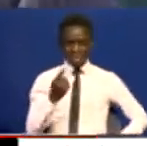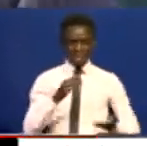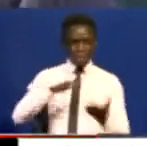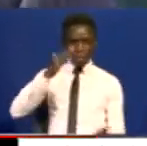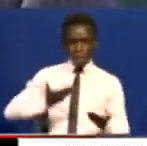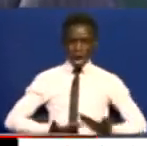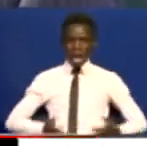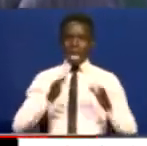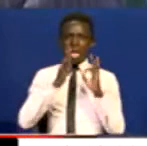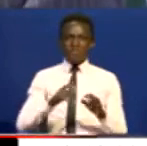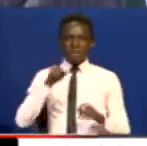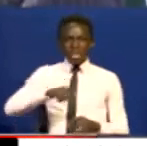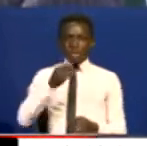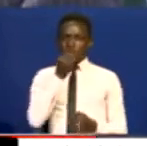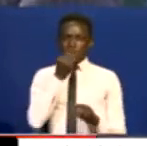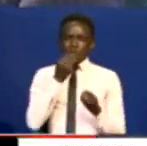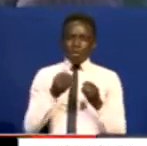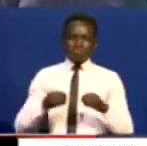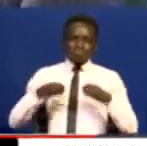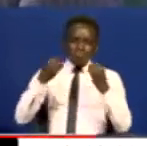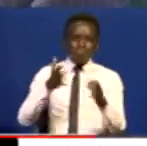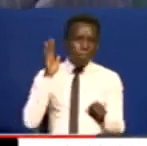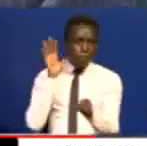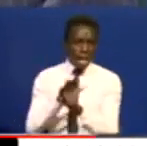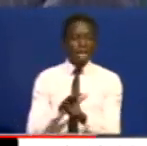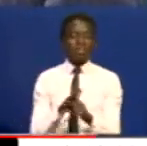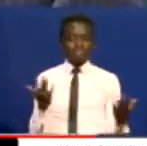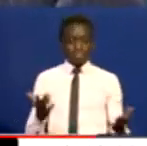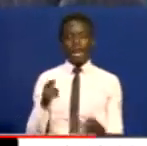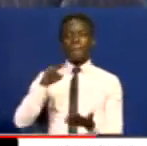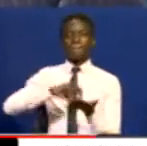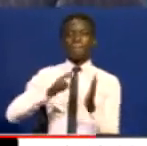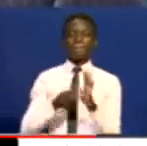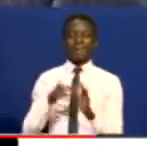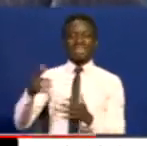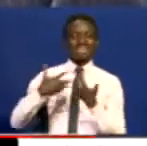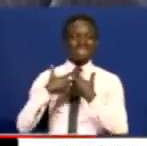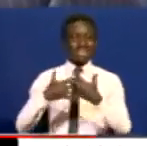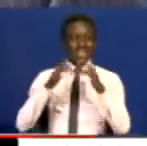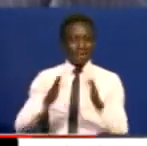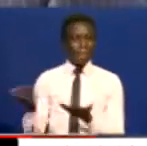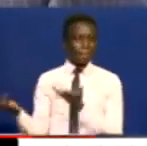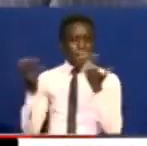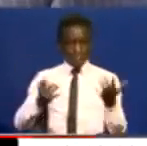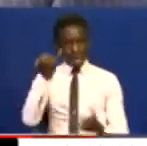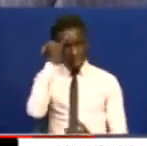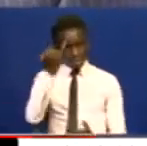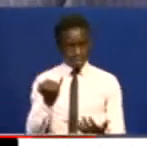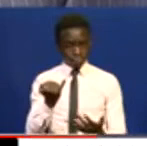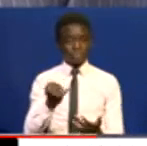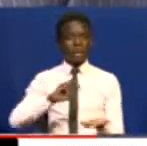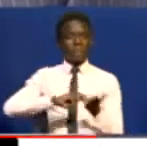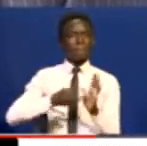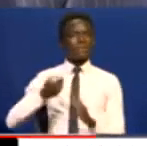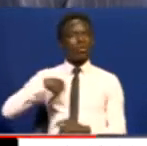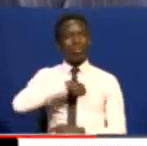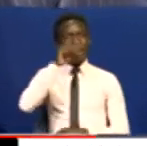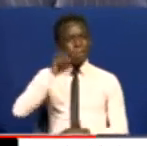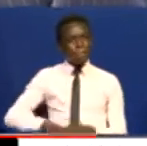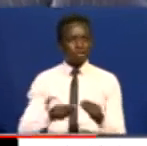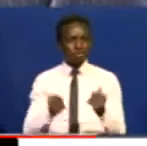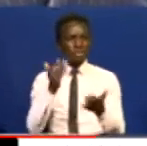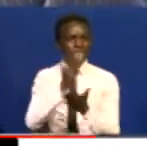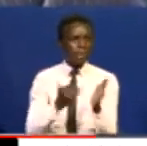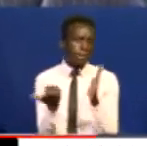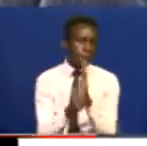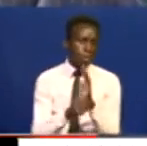our foodstuffs in mass, it is the engineers to come up with a mechanized way of doing it. So we will have to solve some of the problems that we